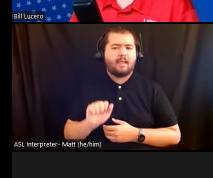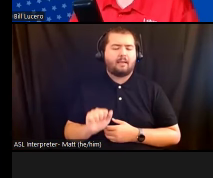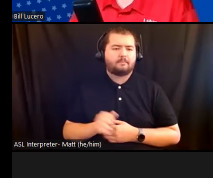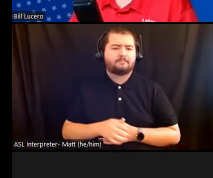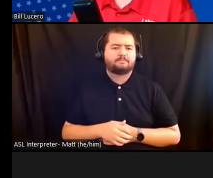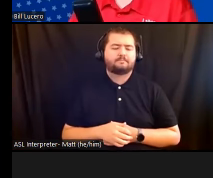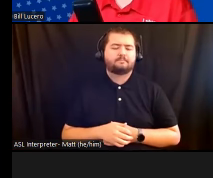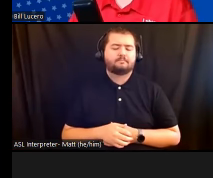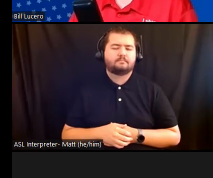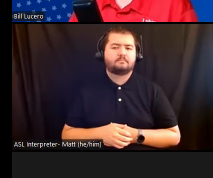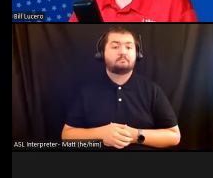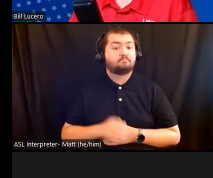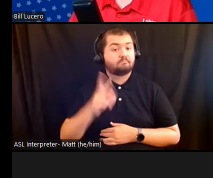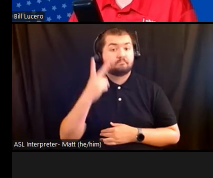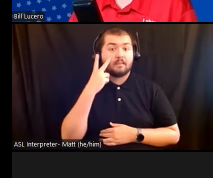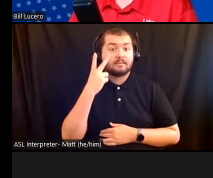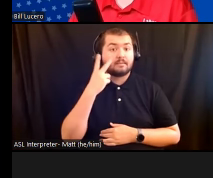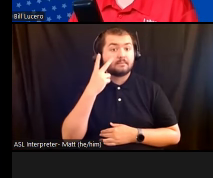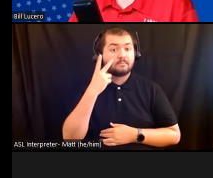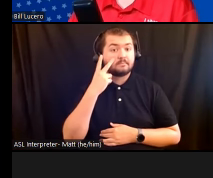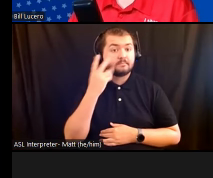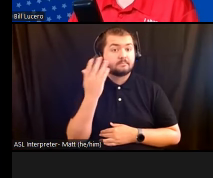All right, Bill. Let's see the answer.